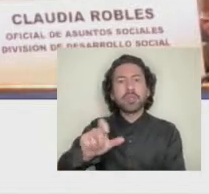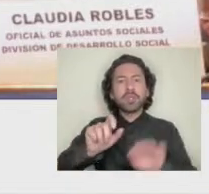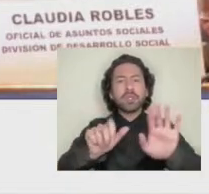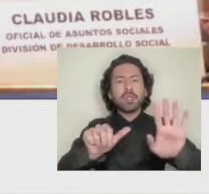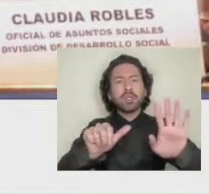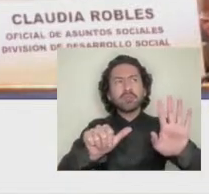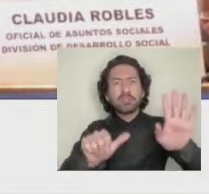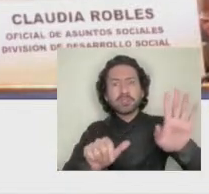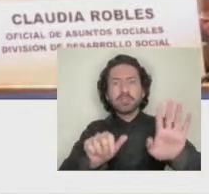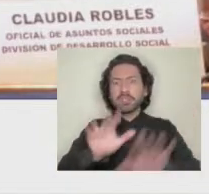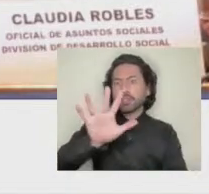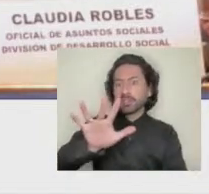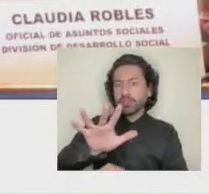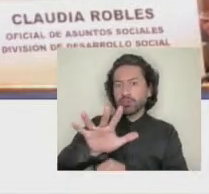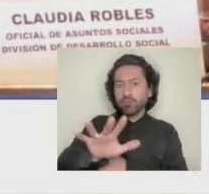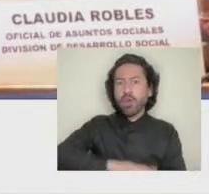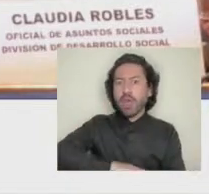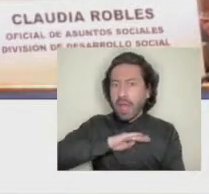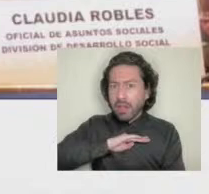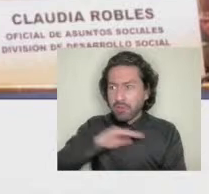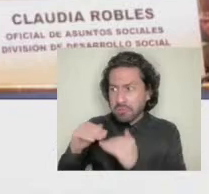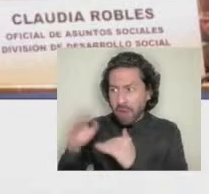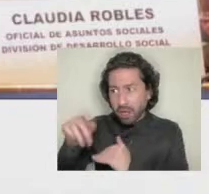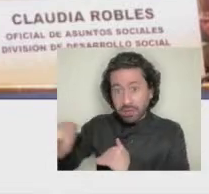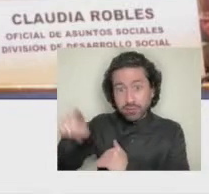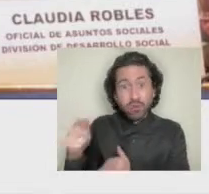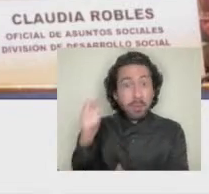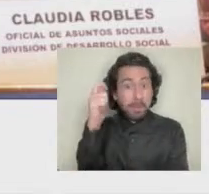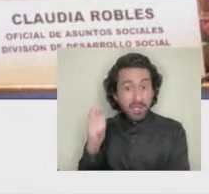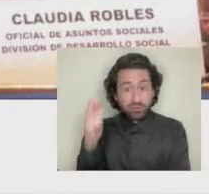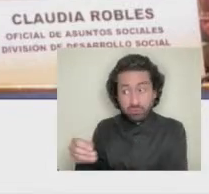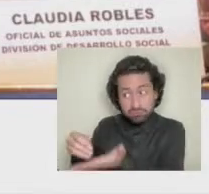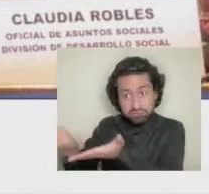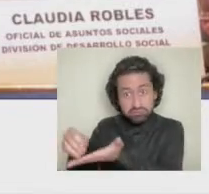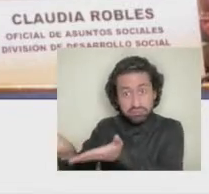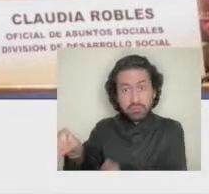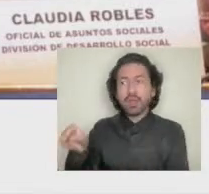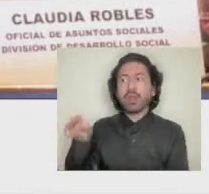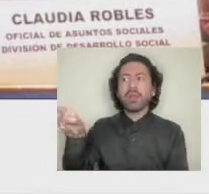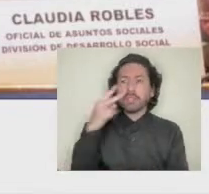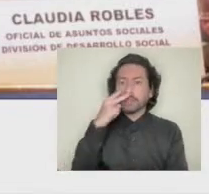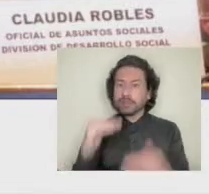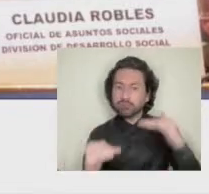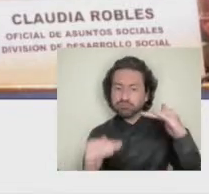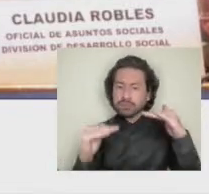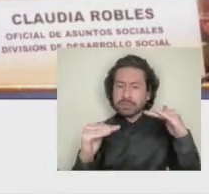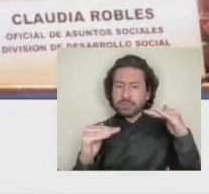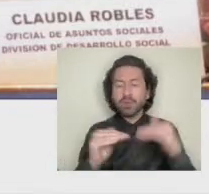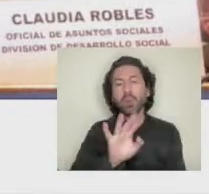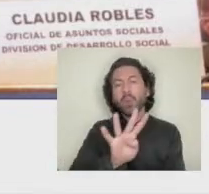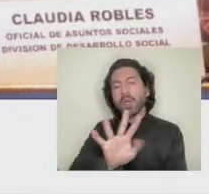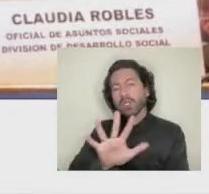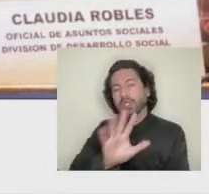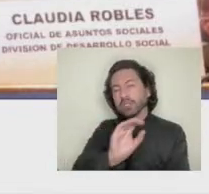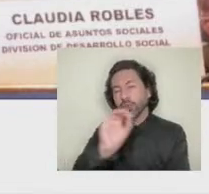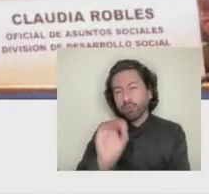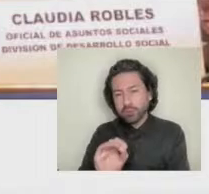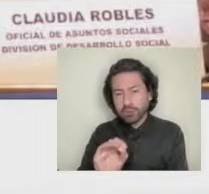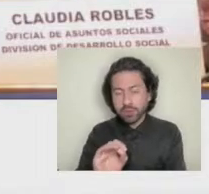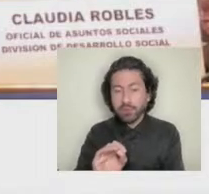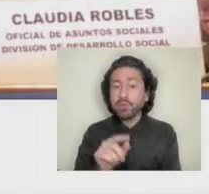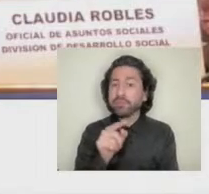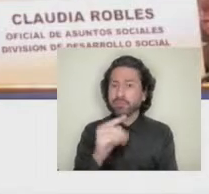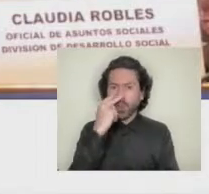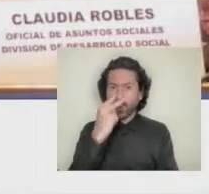have retired, people older than 65 that receive some type of pension, and this gap is 45